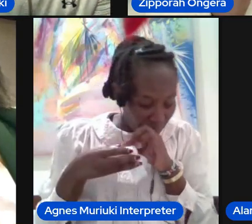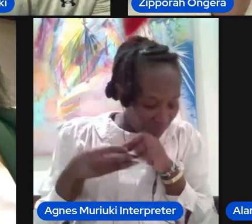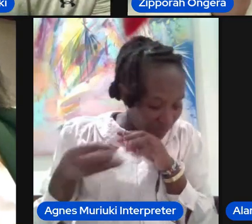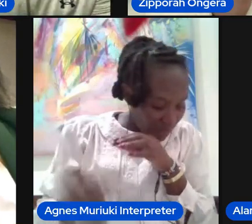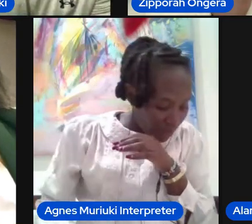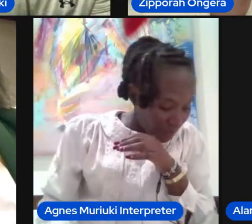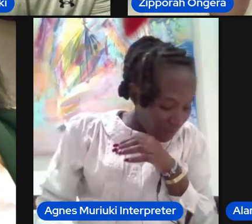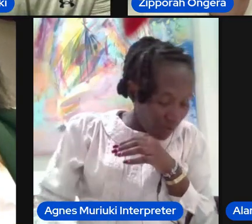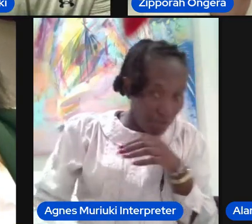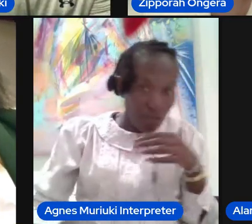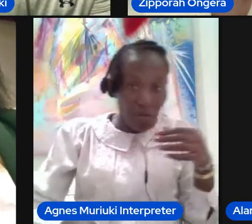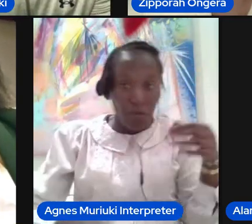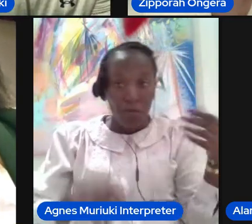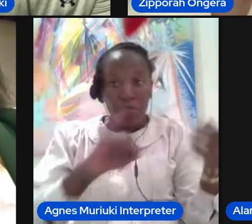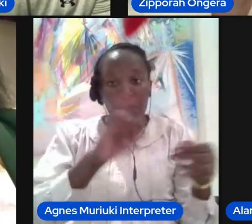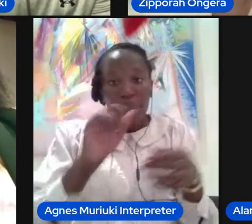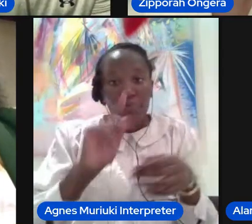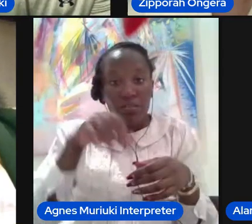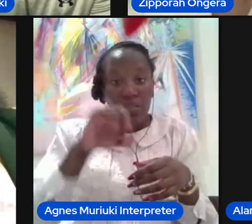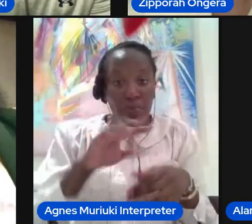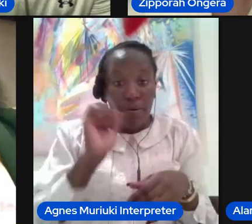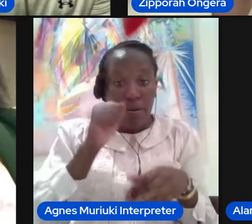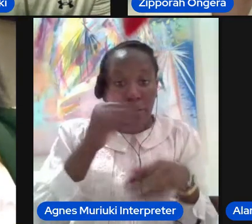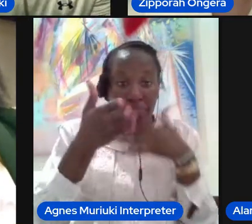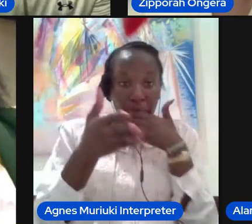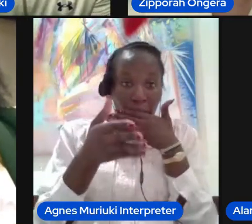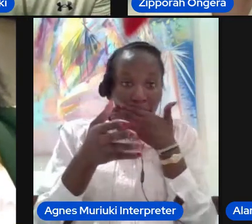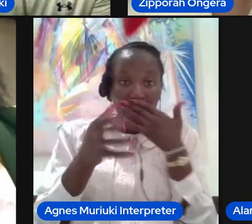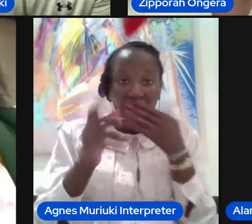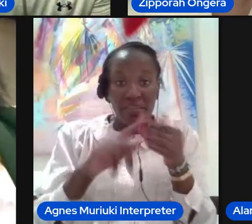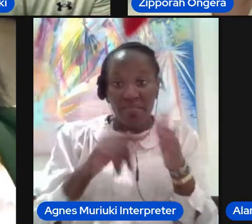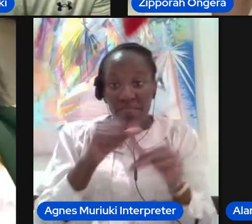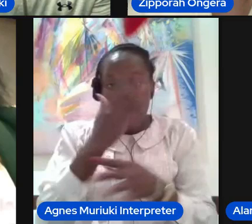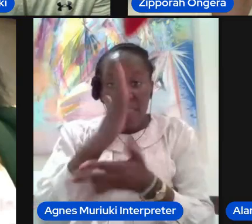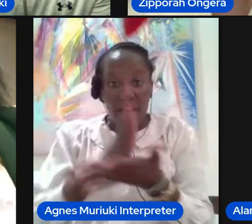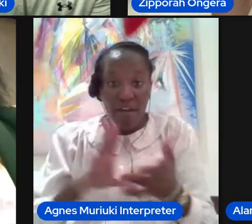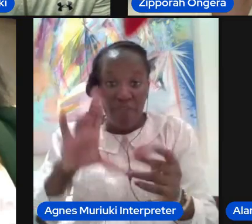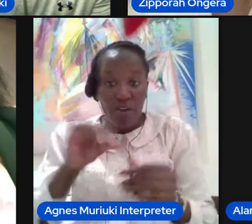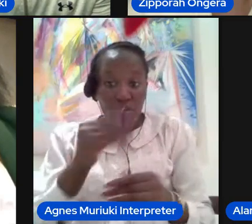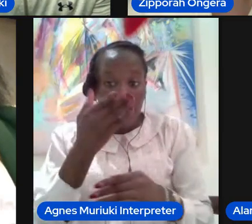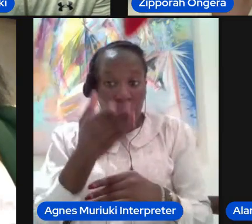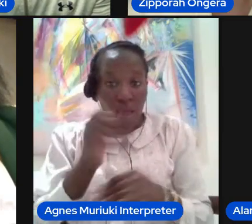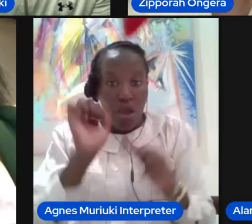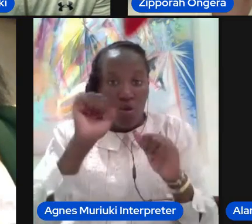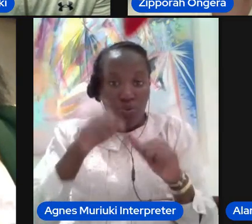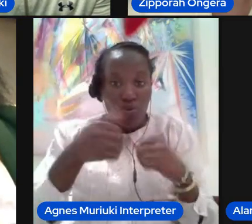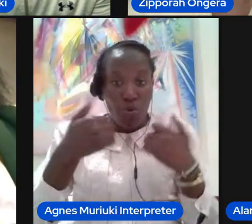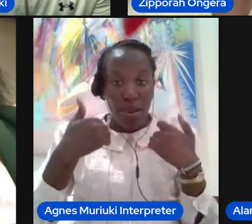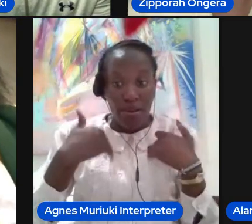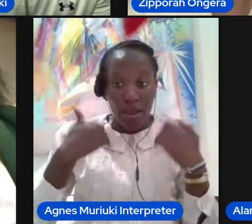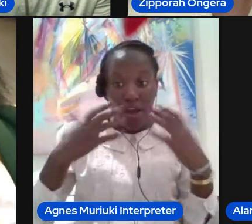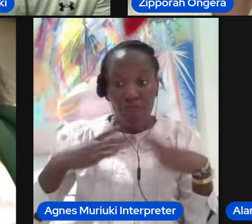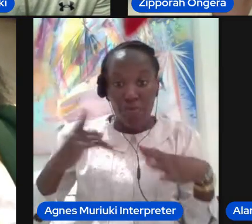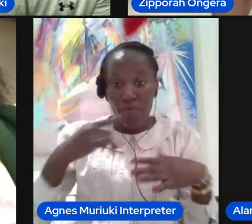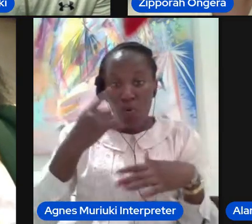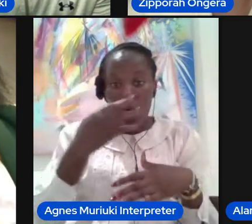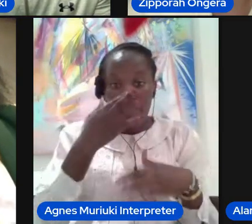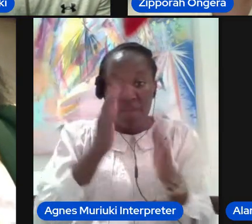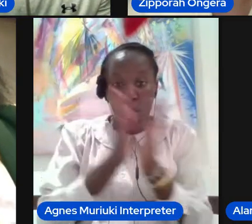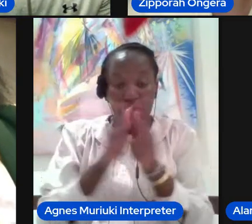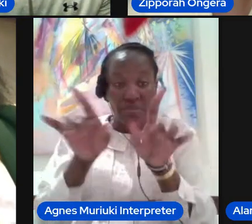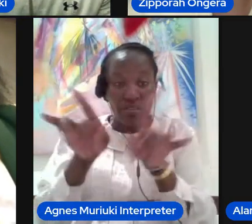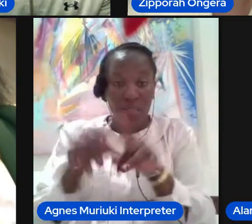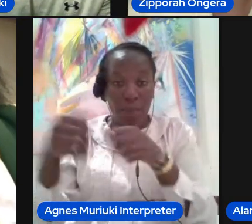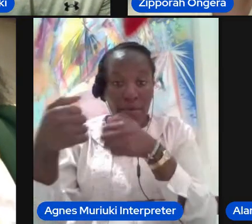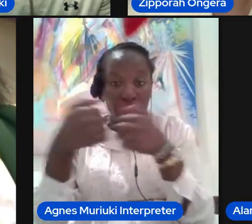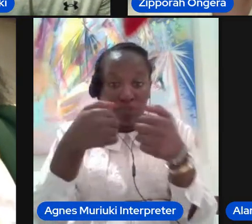half because the other half is not there, right? You can have different people who actually are in this, who have the same challenge, and then